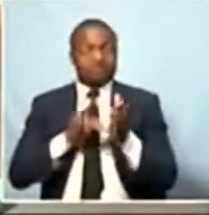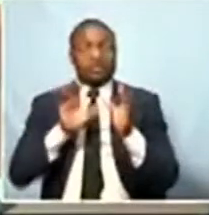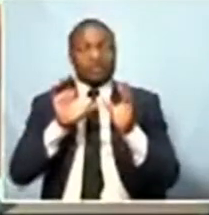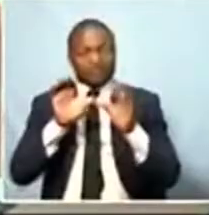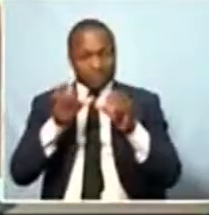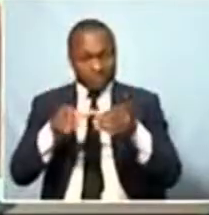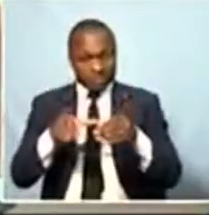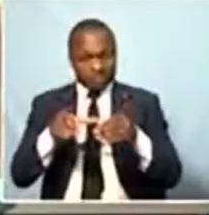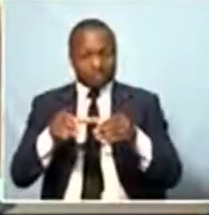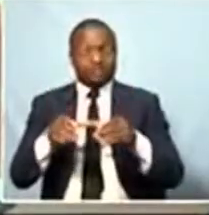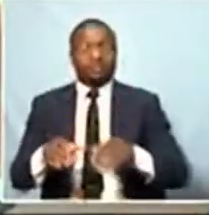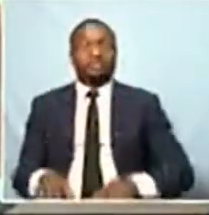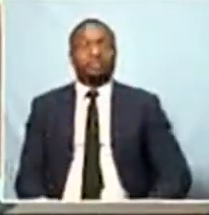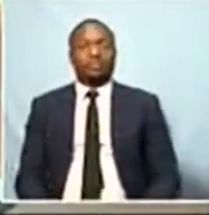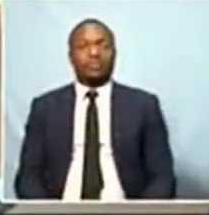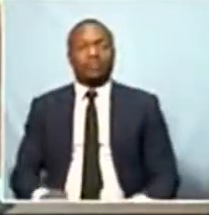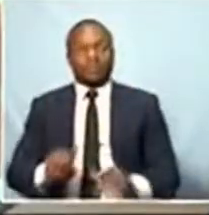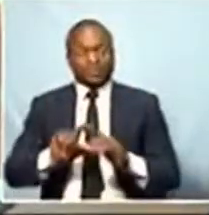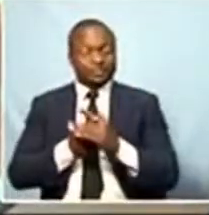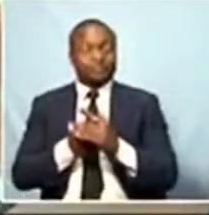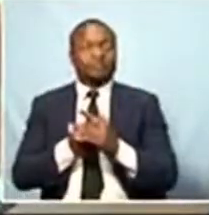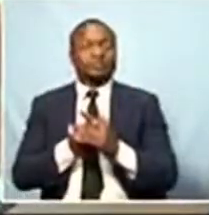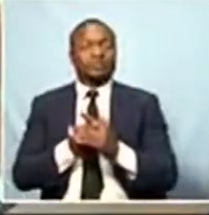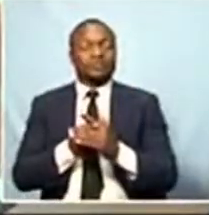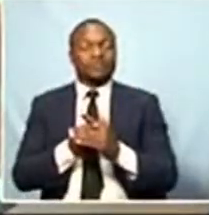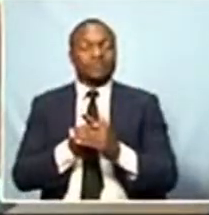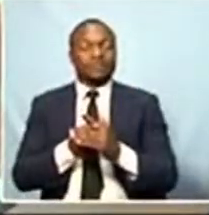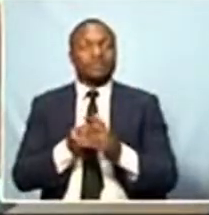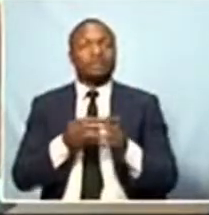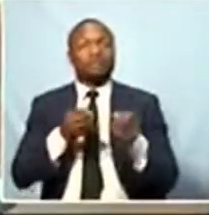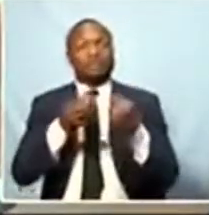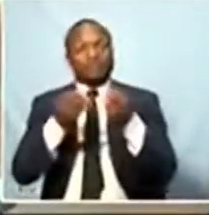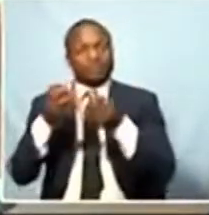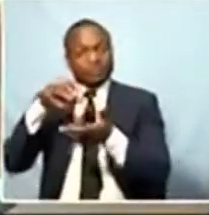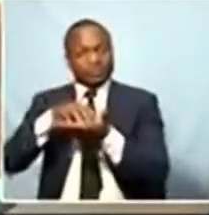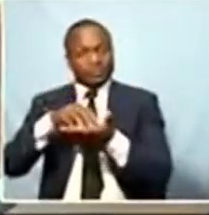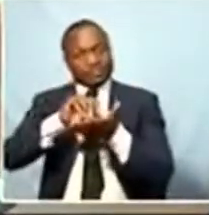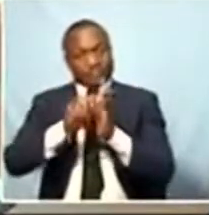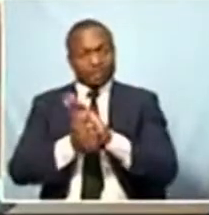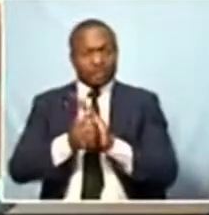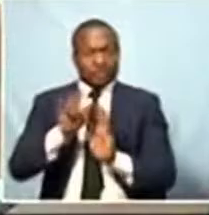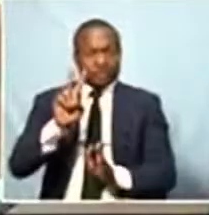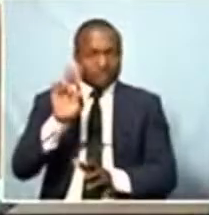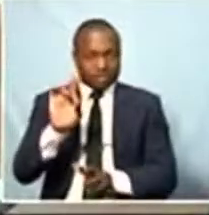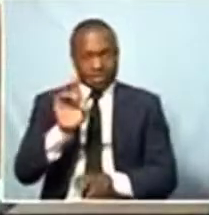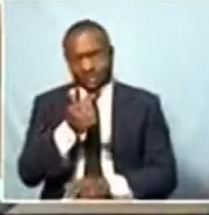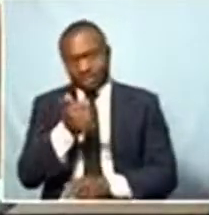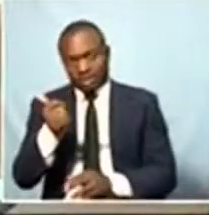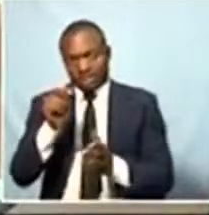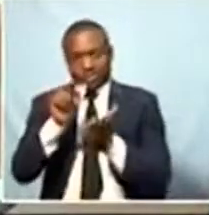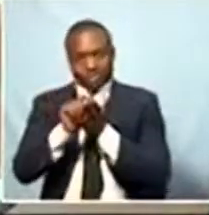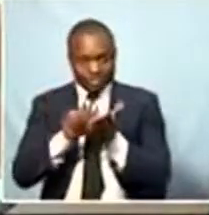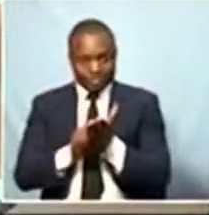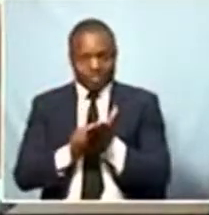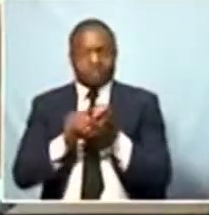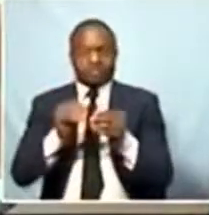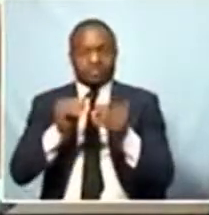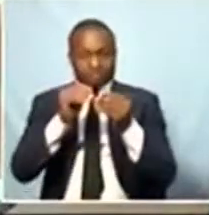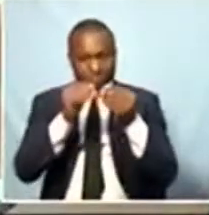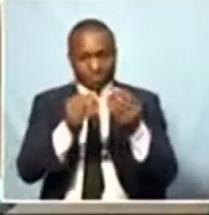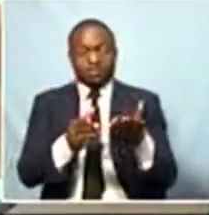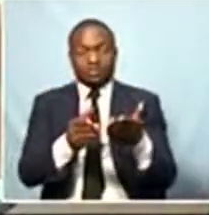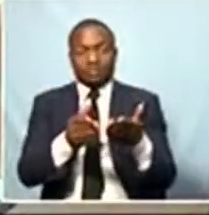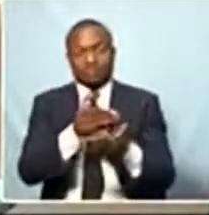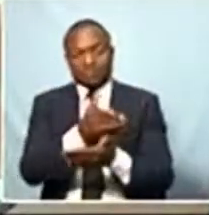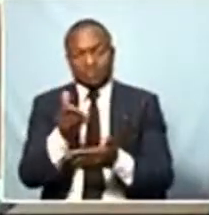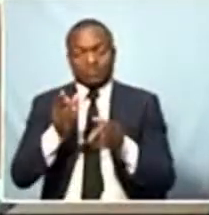have commenced a number of matters pursuant to Article 28 and other provisions of the law in order to provide redress to